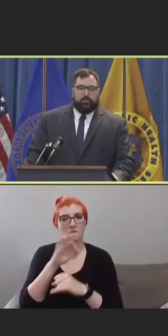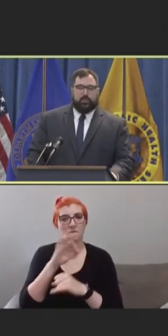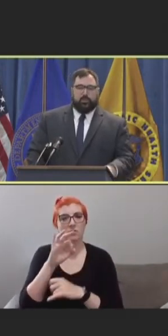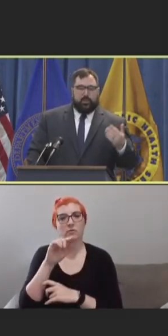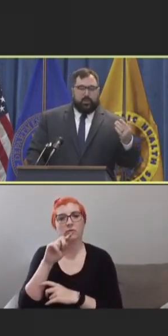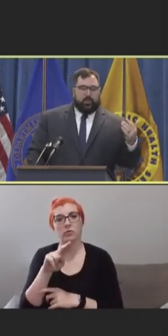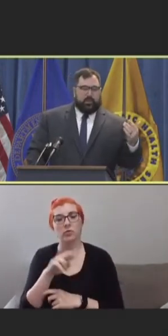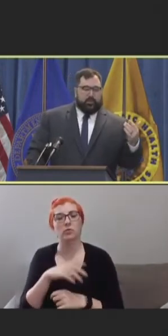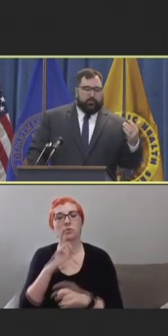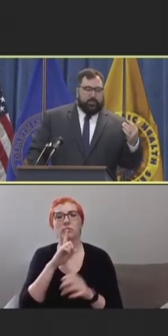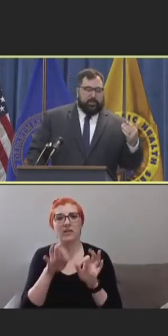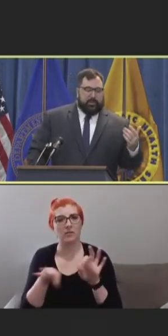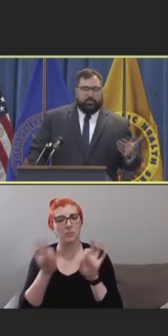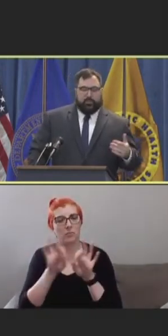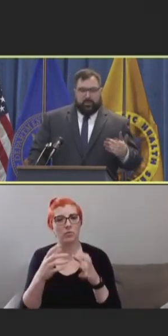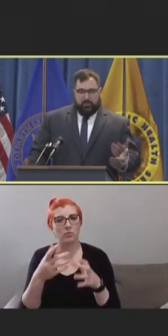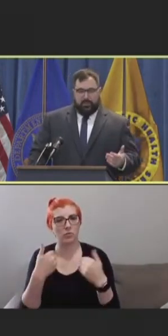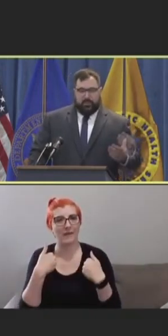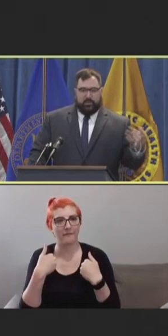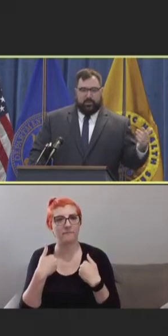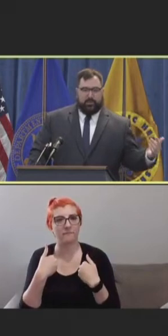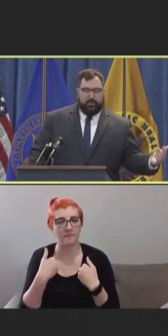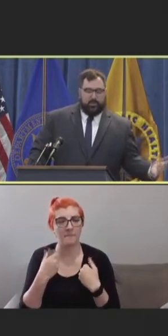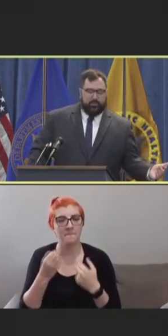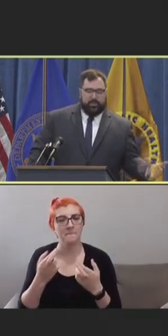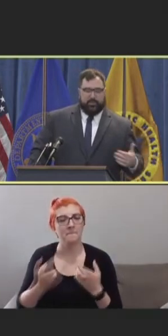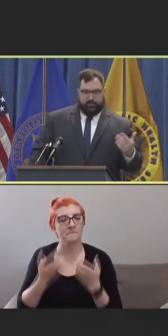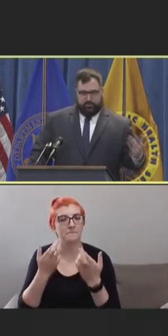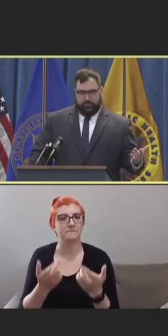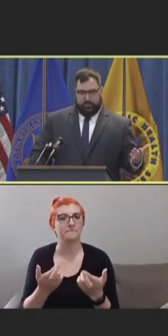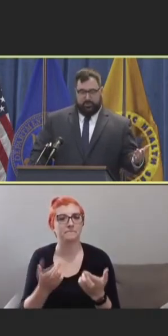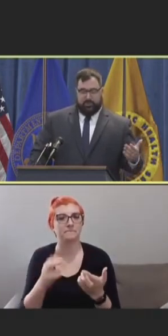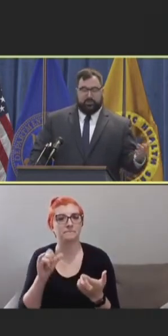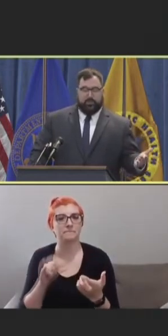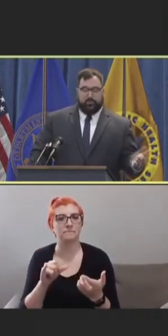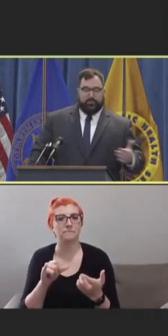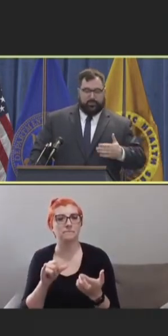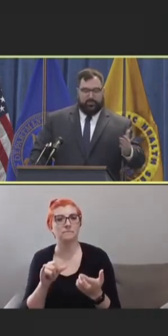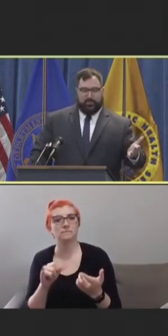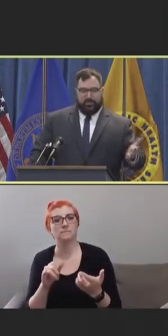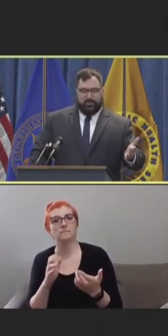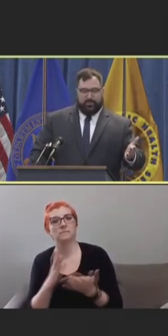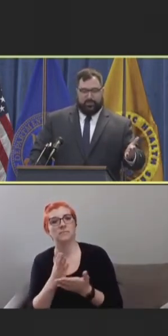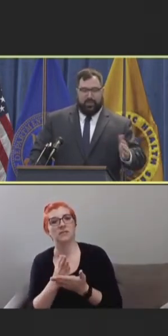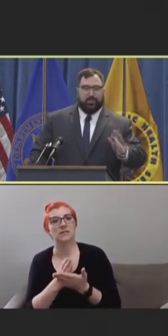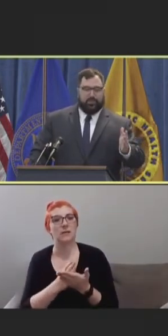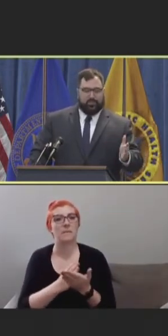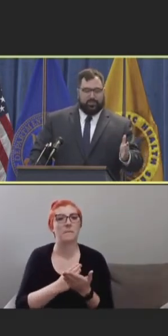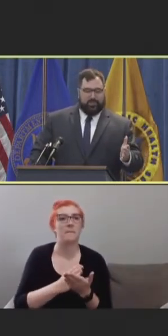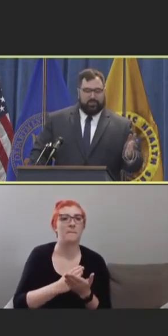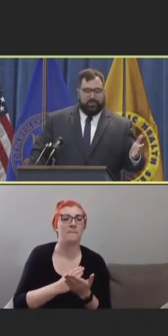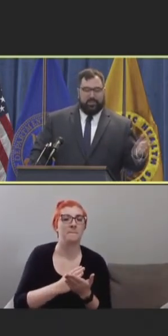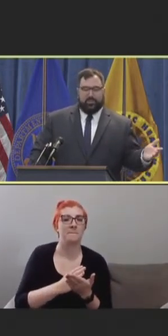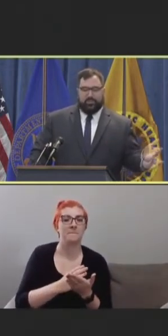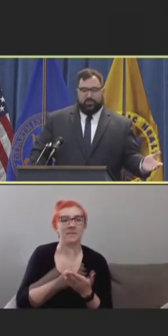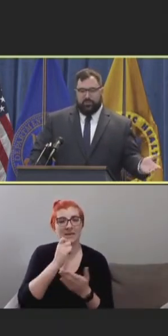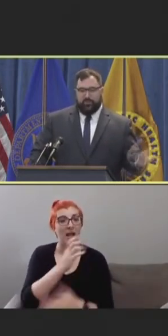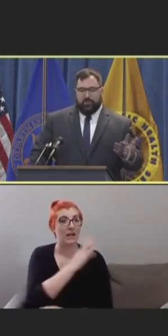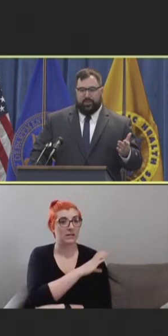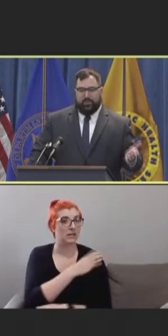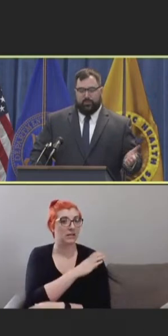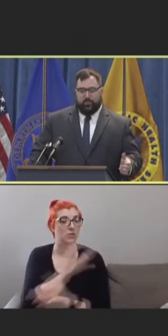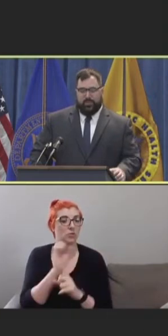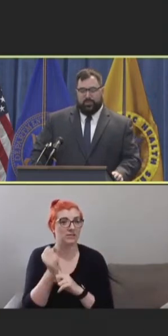it can be, it has been recommended that in some non-clinical settings that